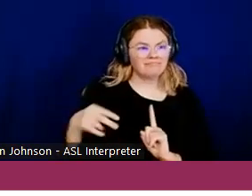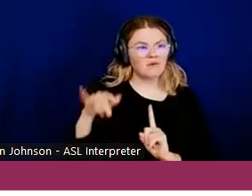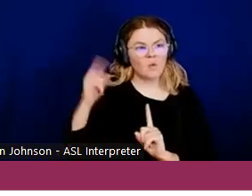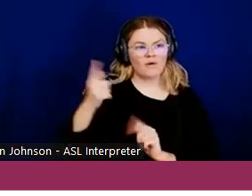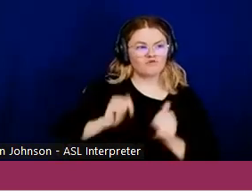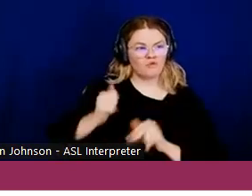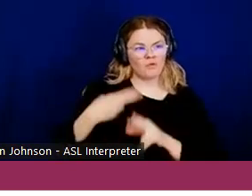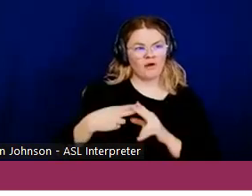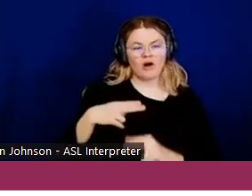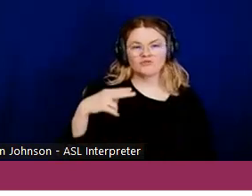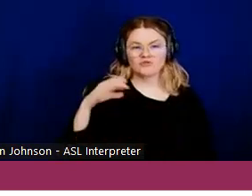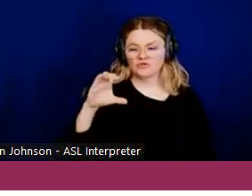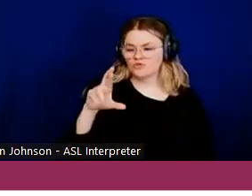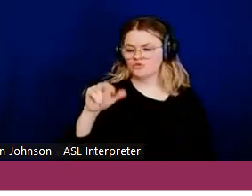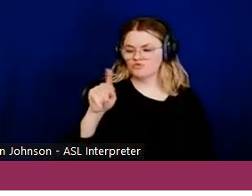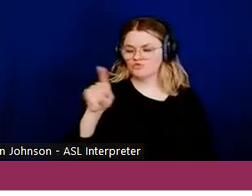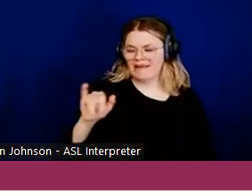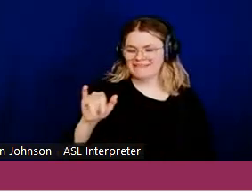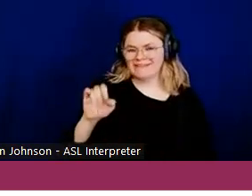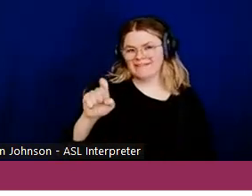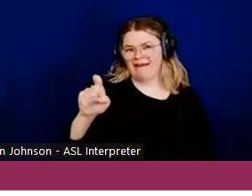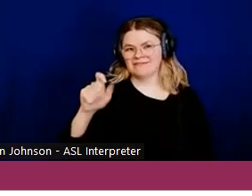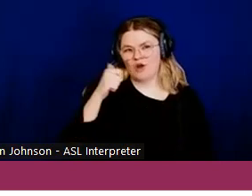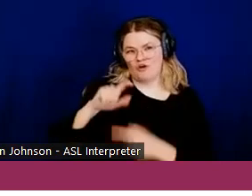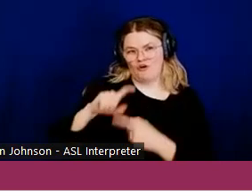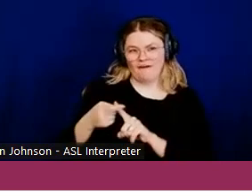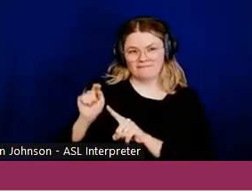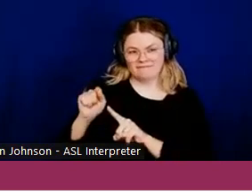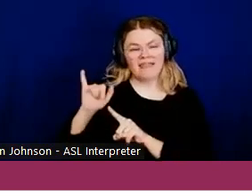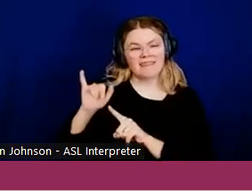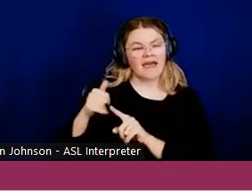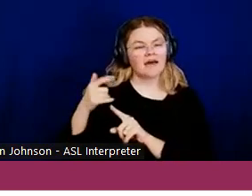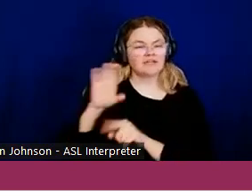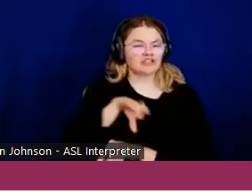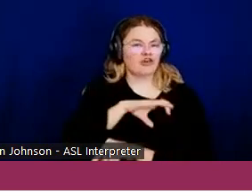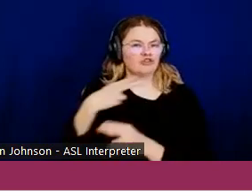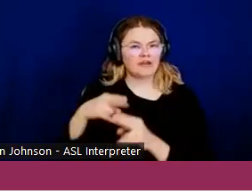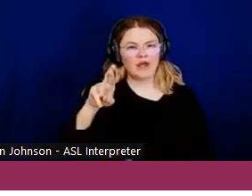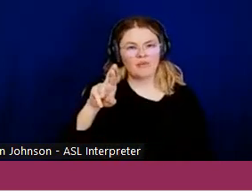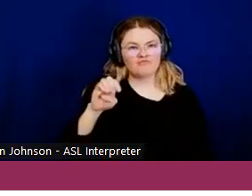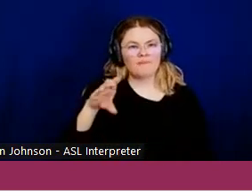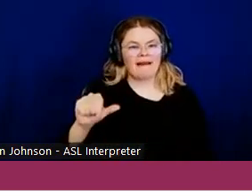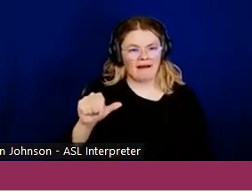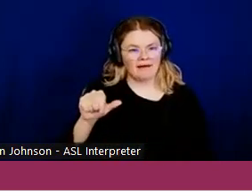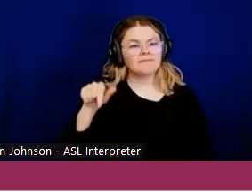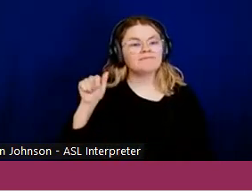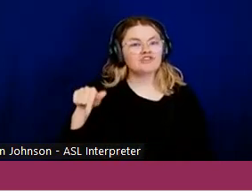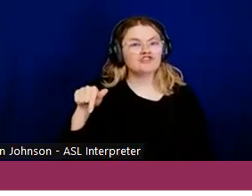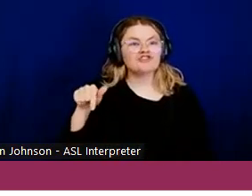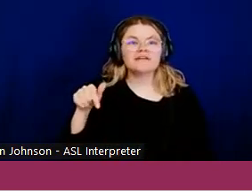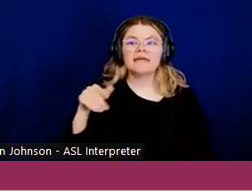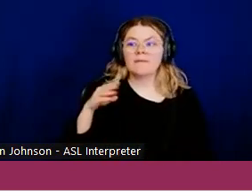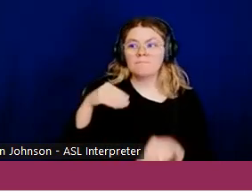it follows a woman named Rebecca, who follows a former love interest named Josh to Los